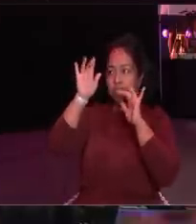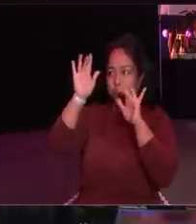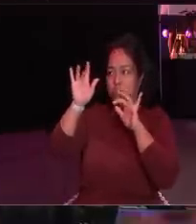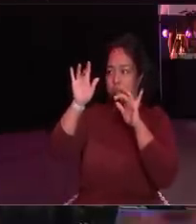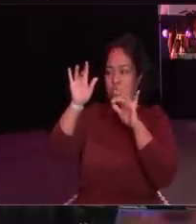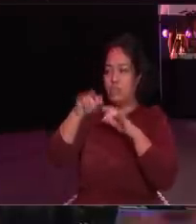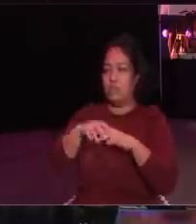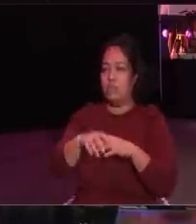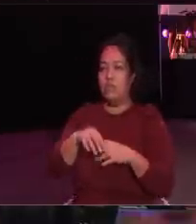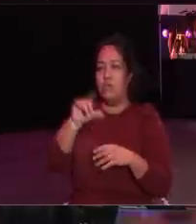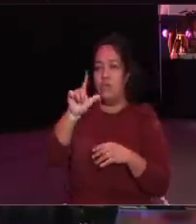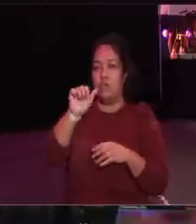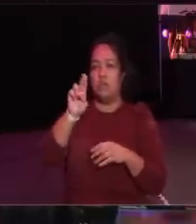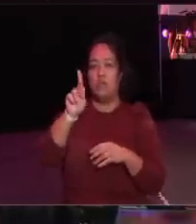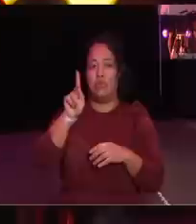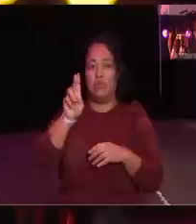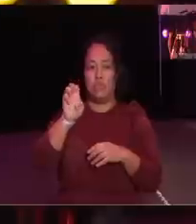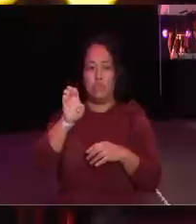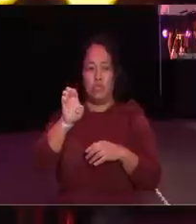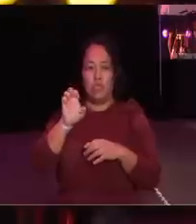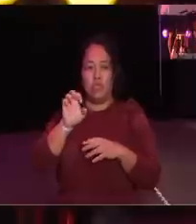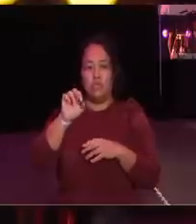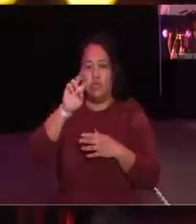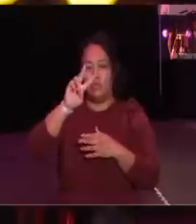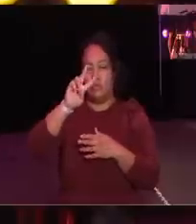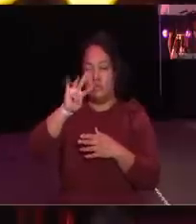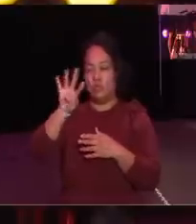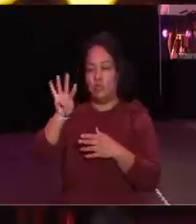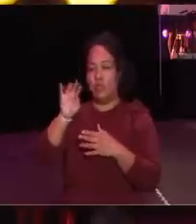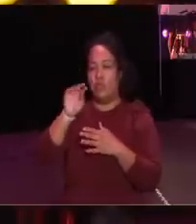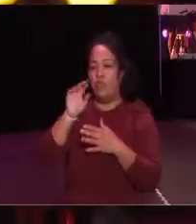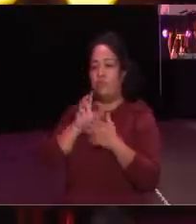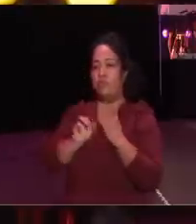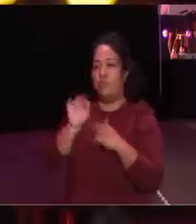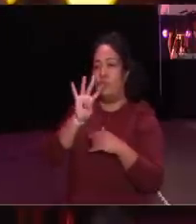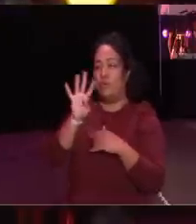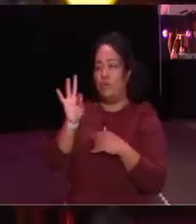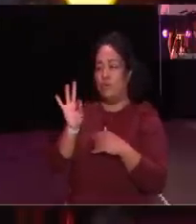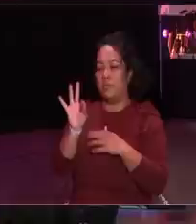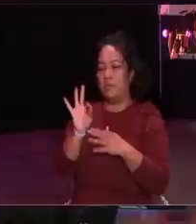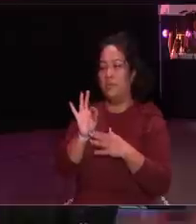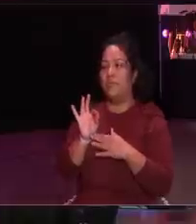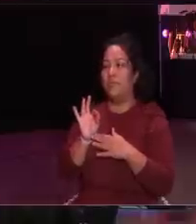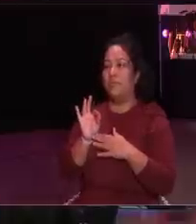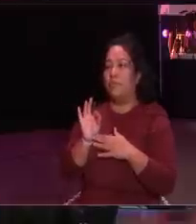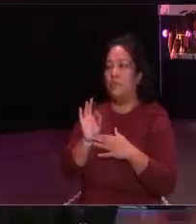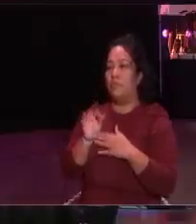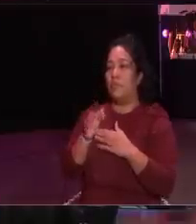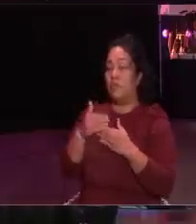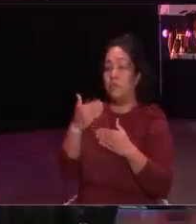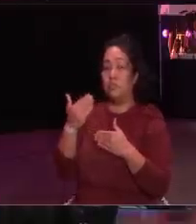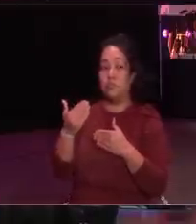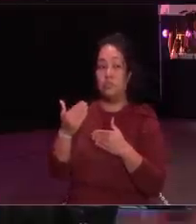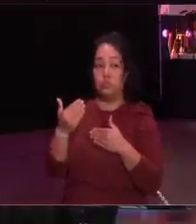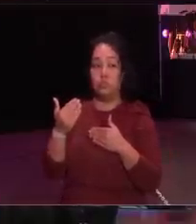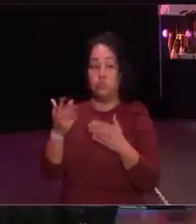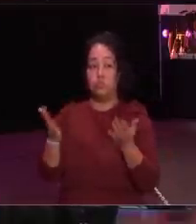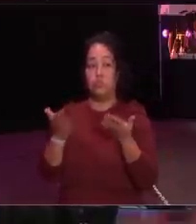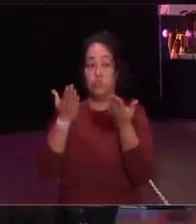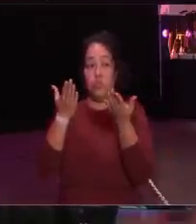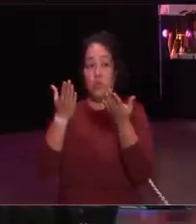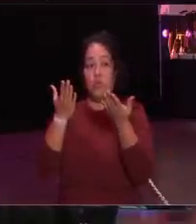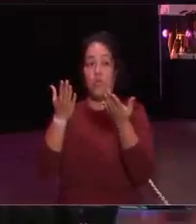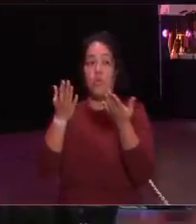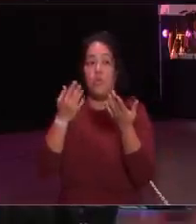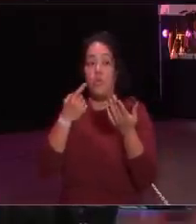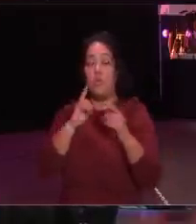Lucas 24:49. Luke 24 and 49. He aquí. Behold. Yo enviaré la promesa